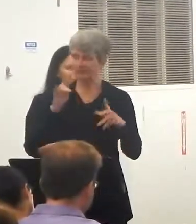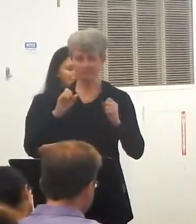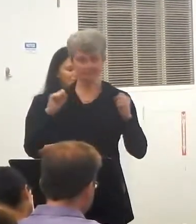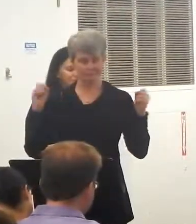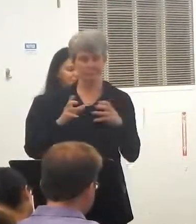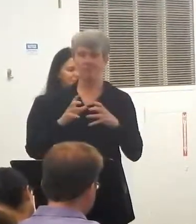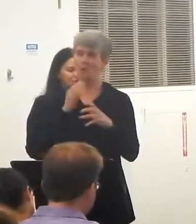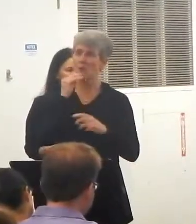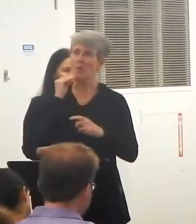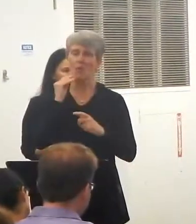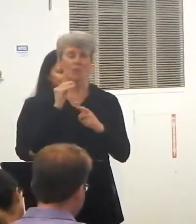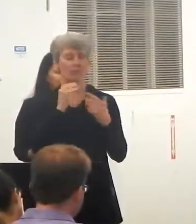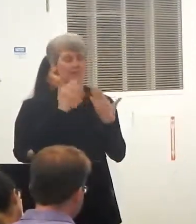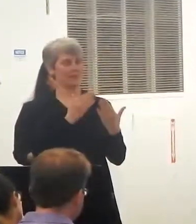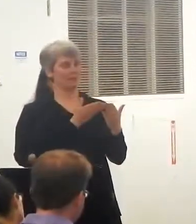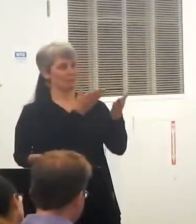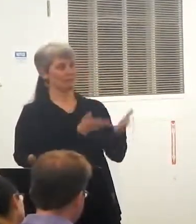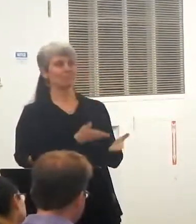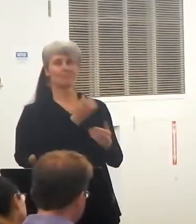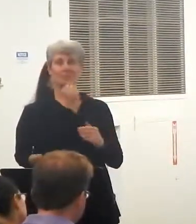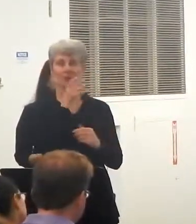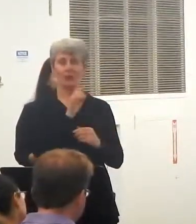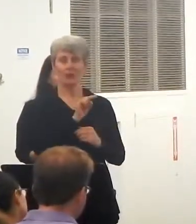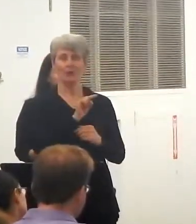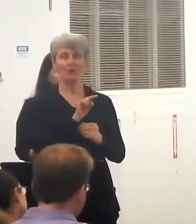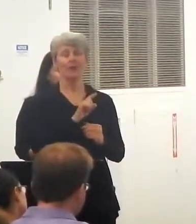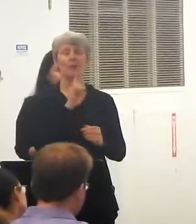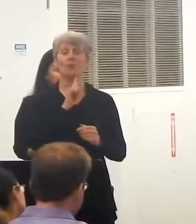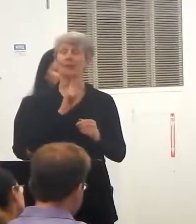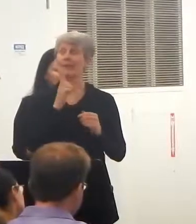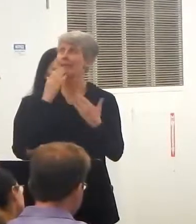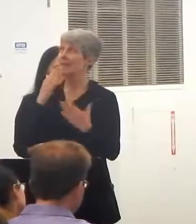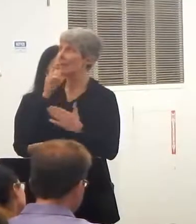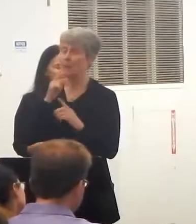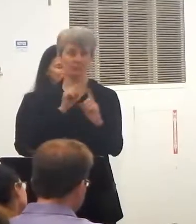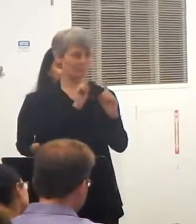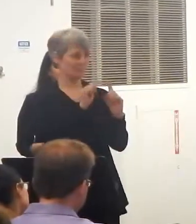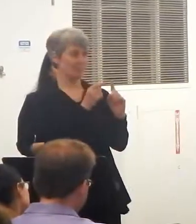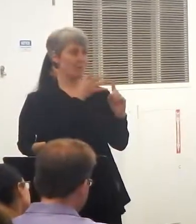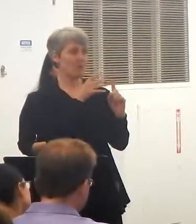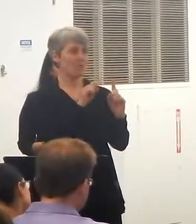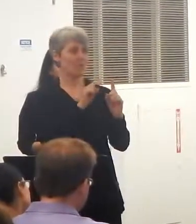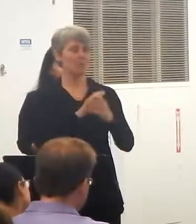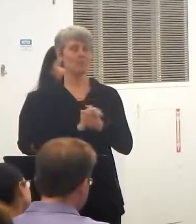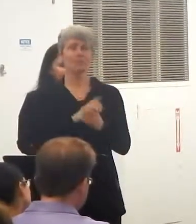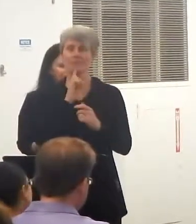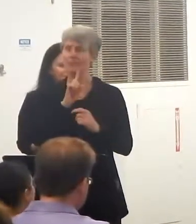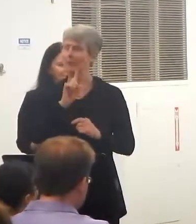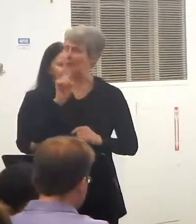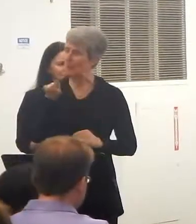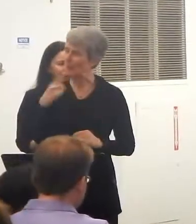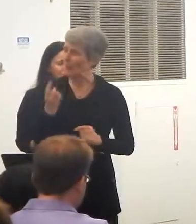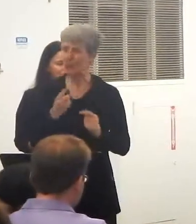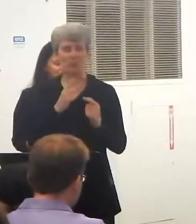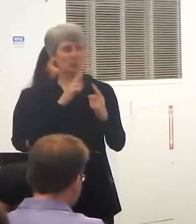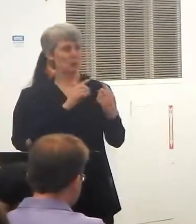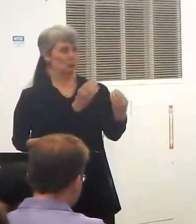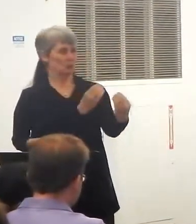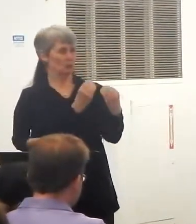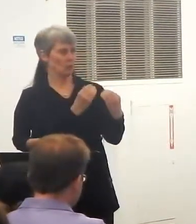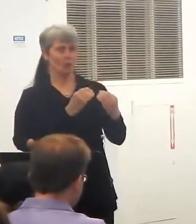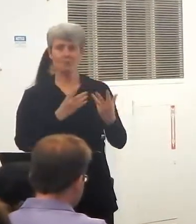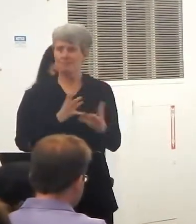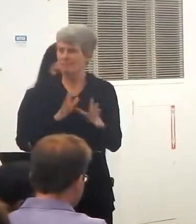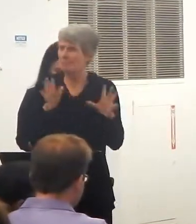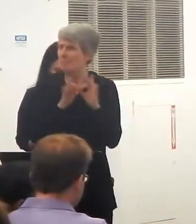nothing. I am grateful. My biggest thank you goes to my mom, who is the only one who could have taught me